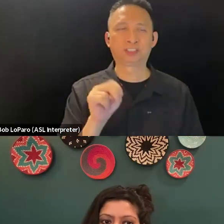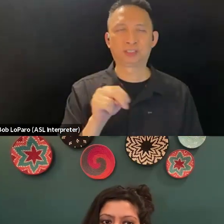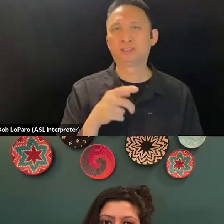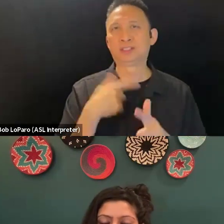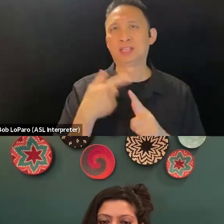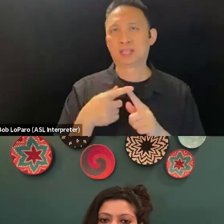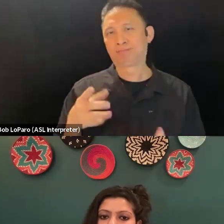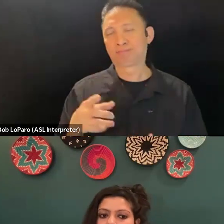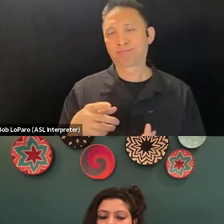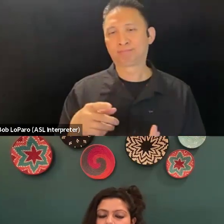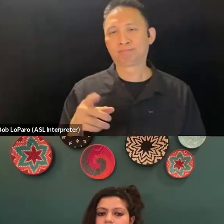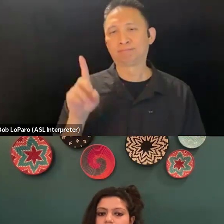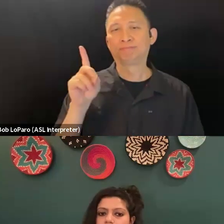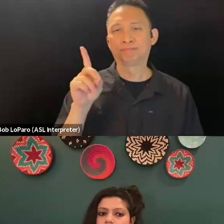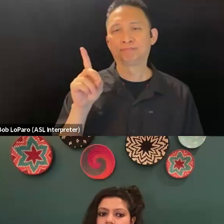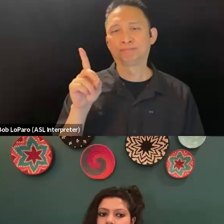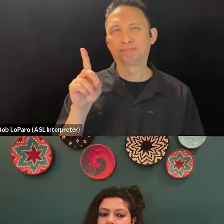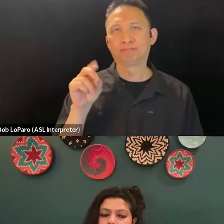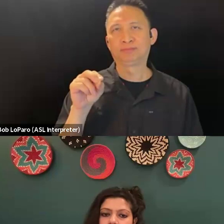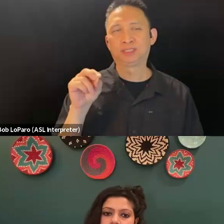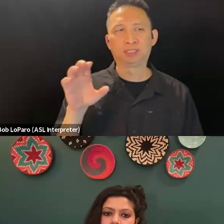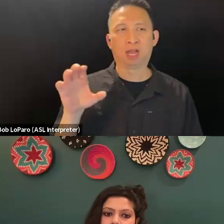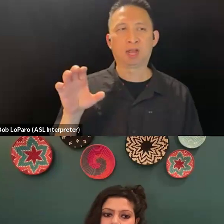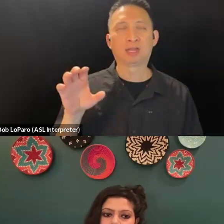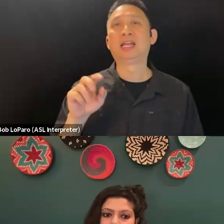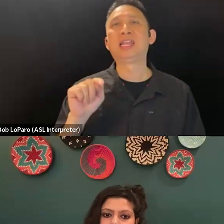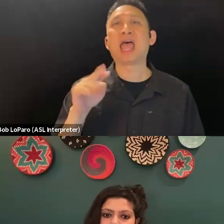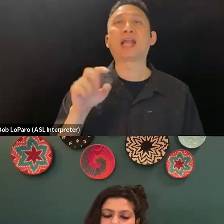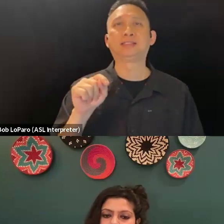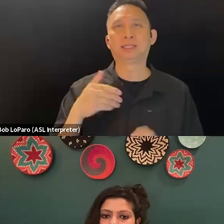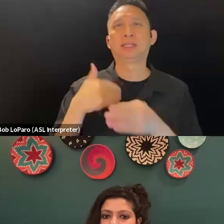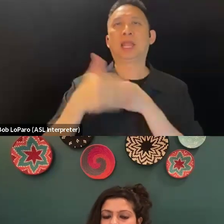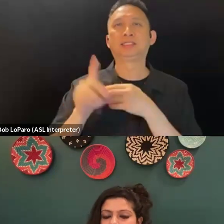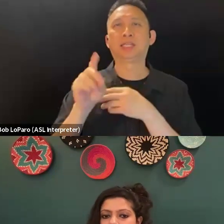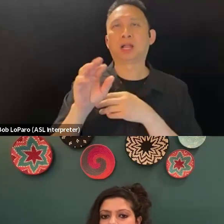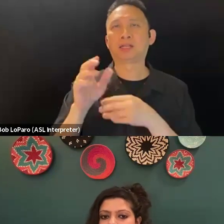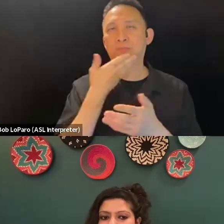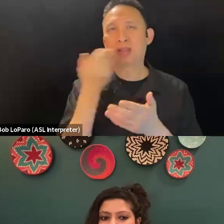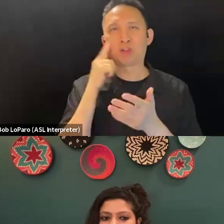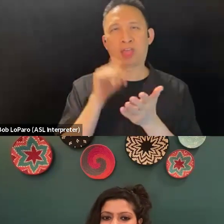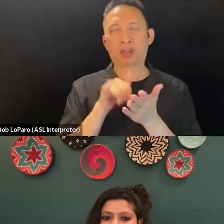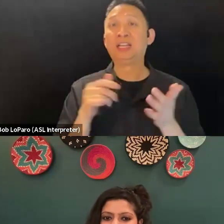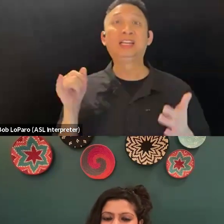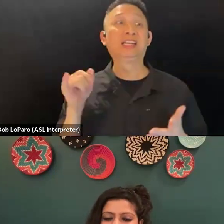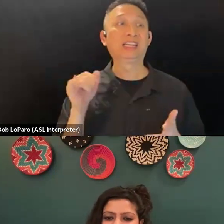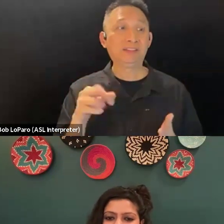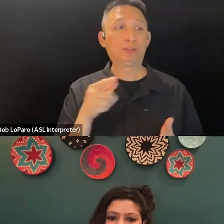Malay, I don't Malaise. know how to pronounce malice around concerns of a social nature?